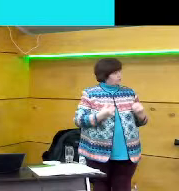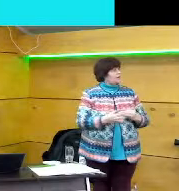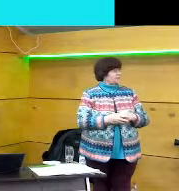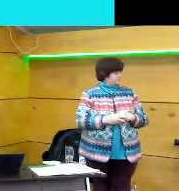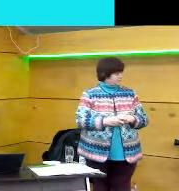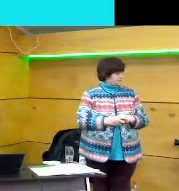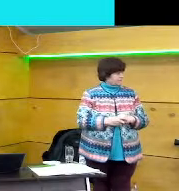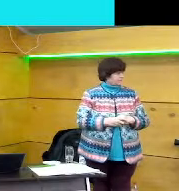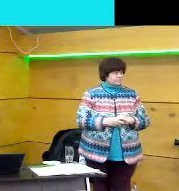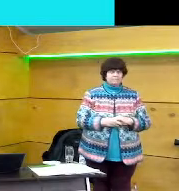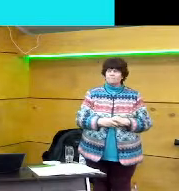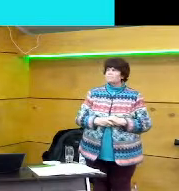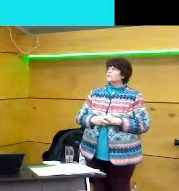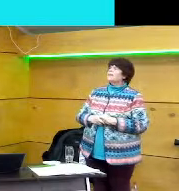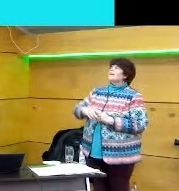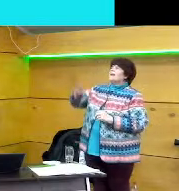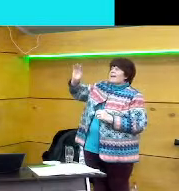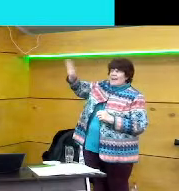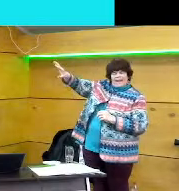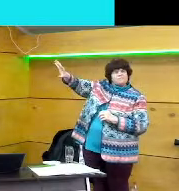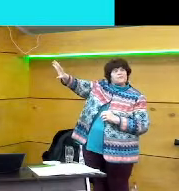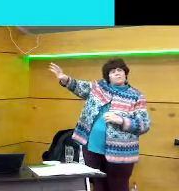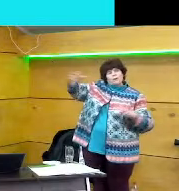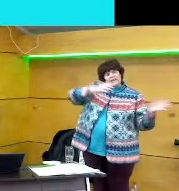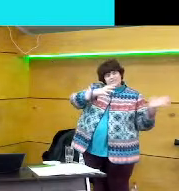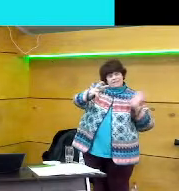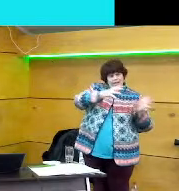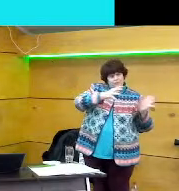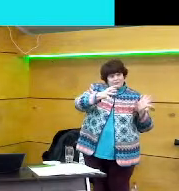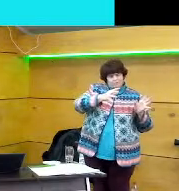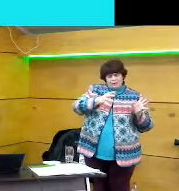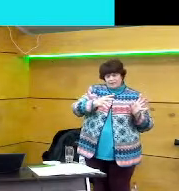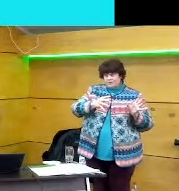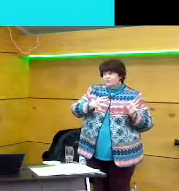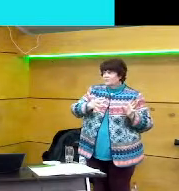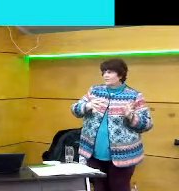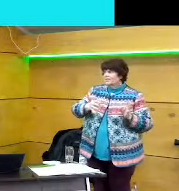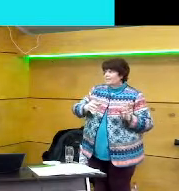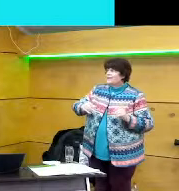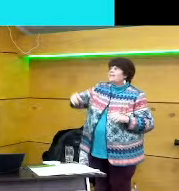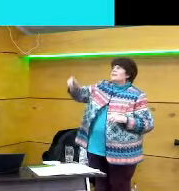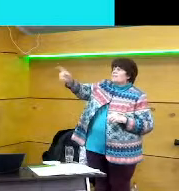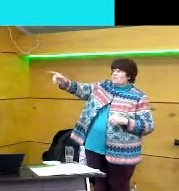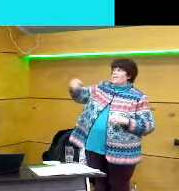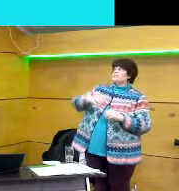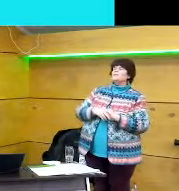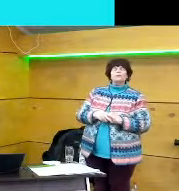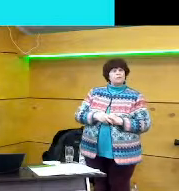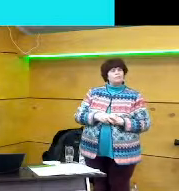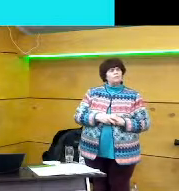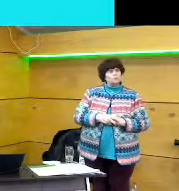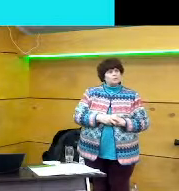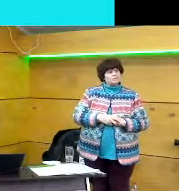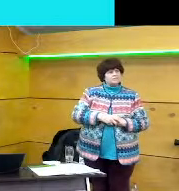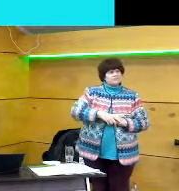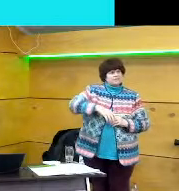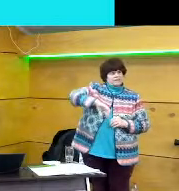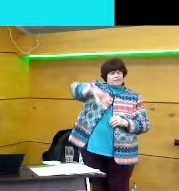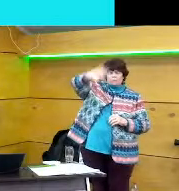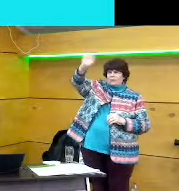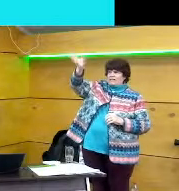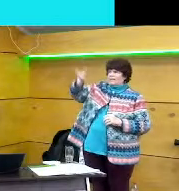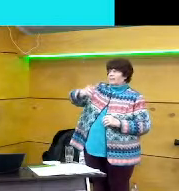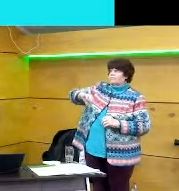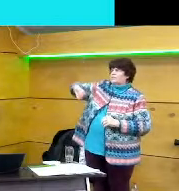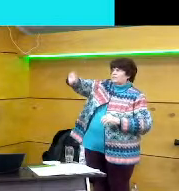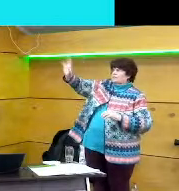Engage their audience. After they practice that with their partners, then you look for words that